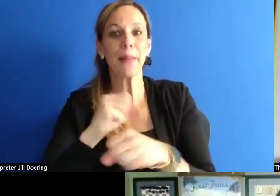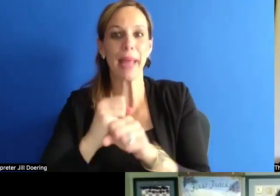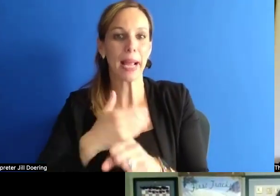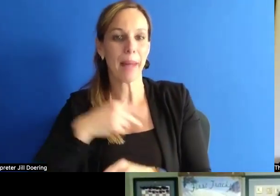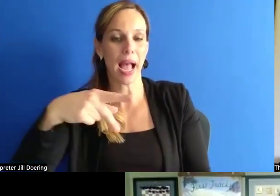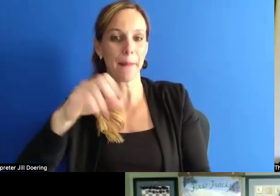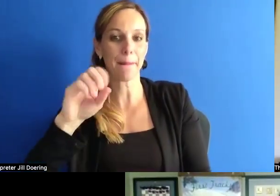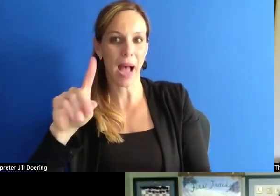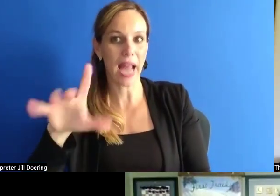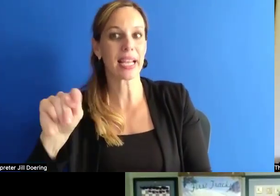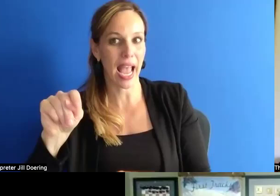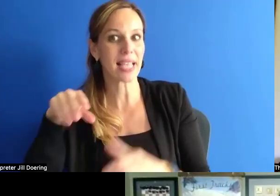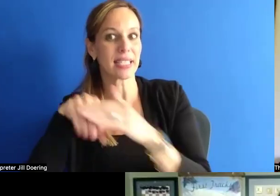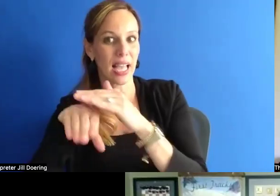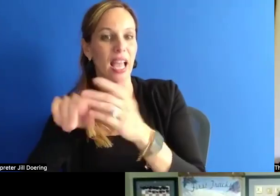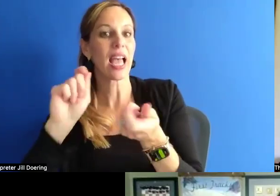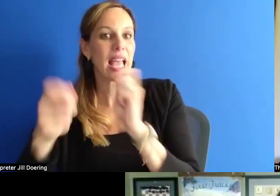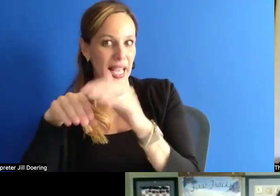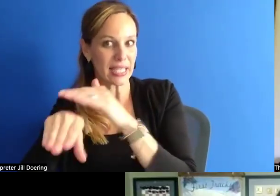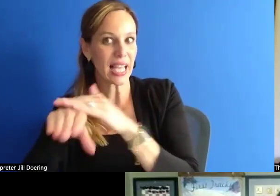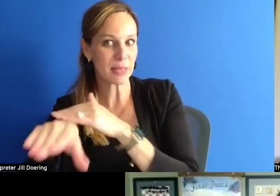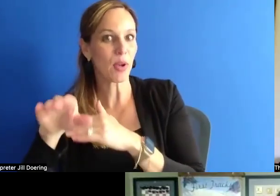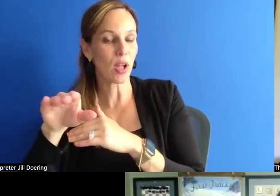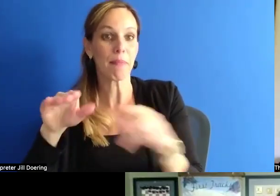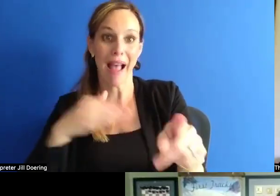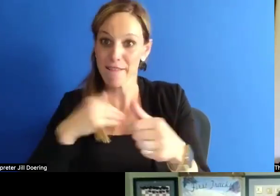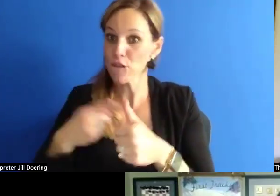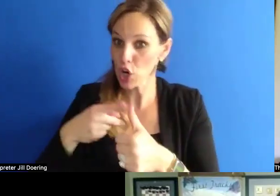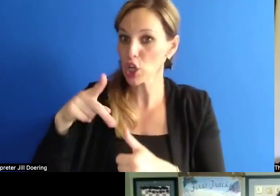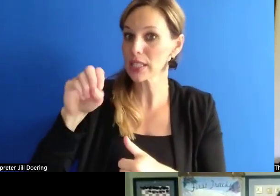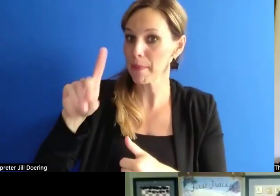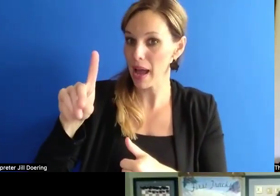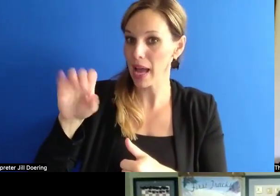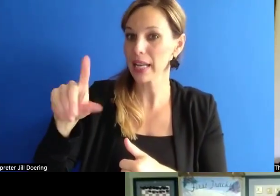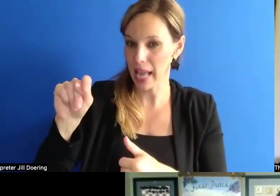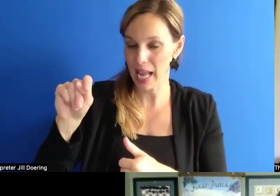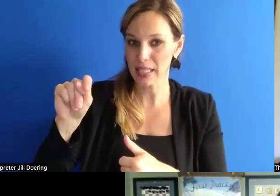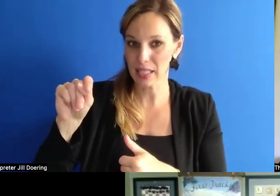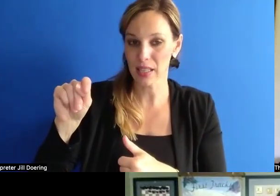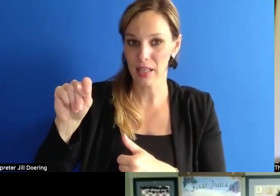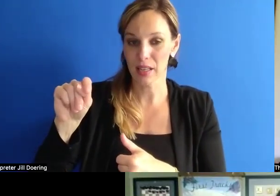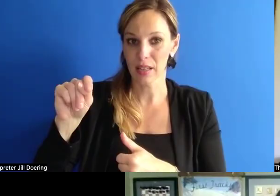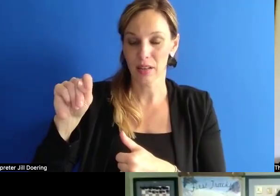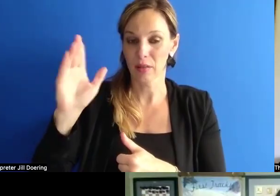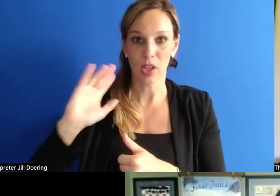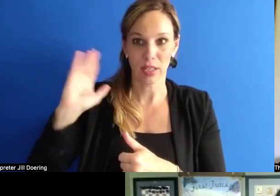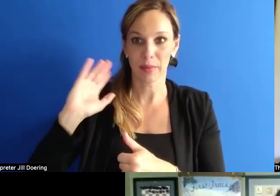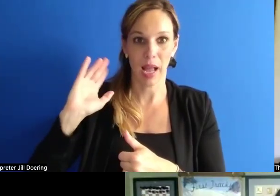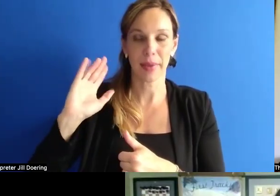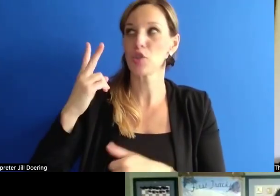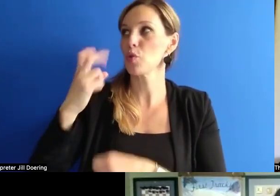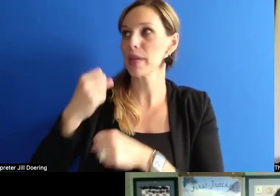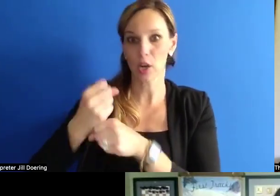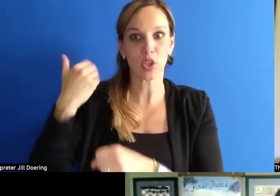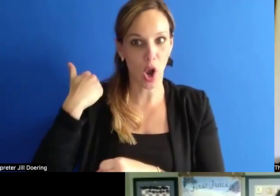acceptable for everybody out there. My first podcast was fun. So that was really 2 years